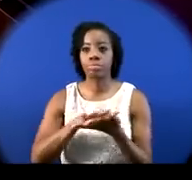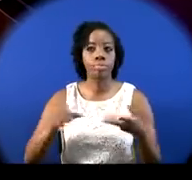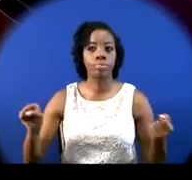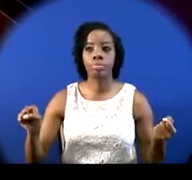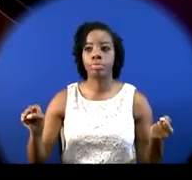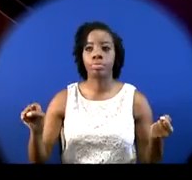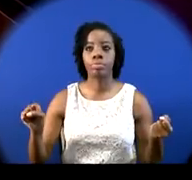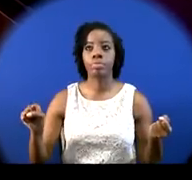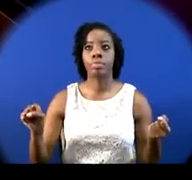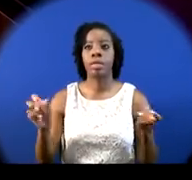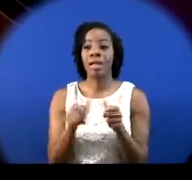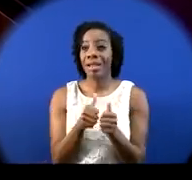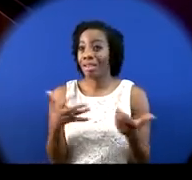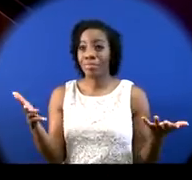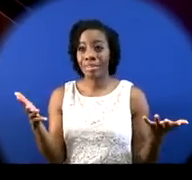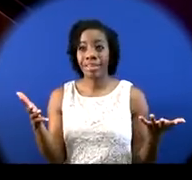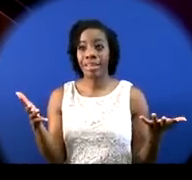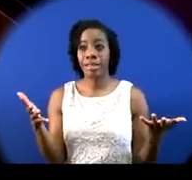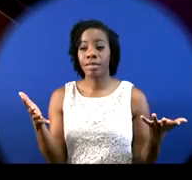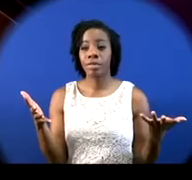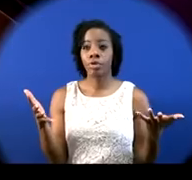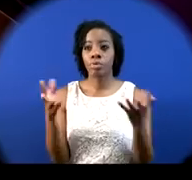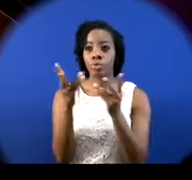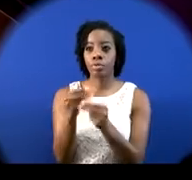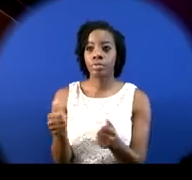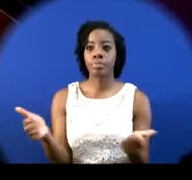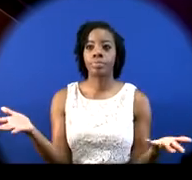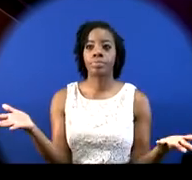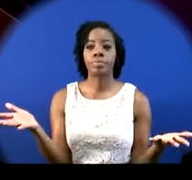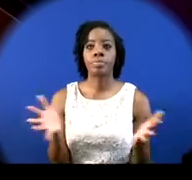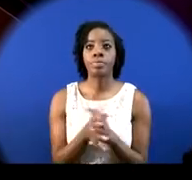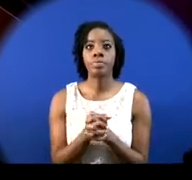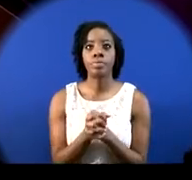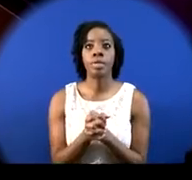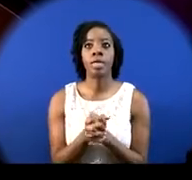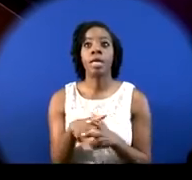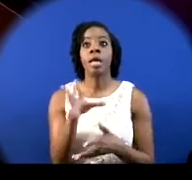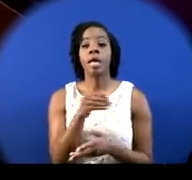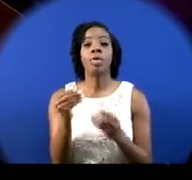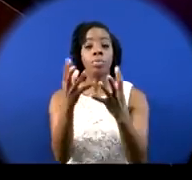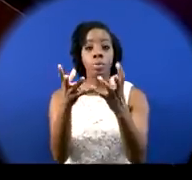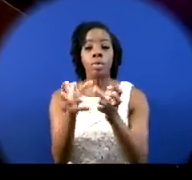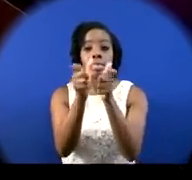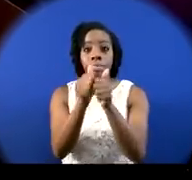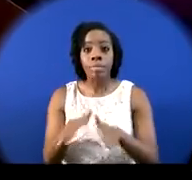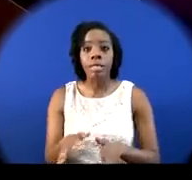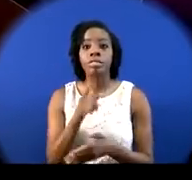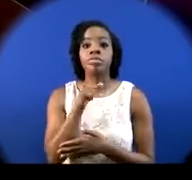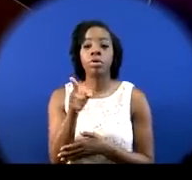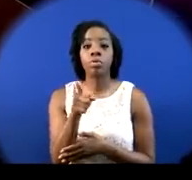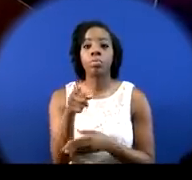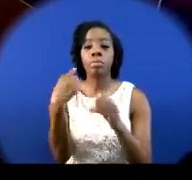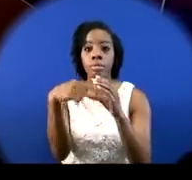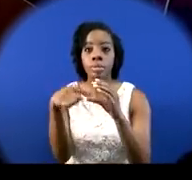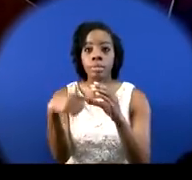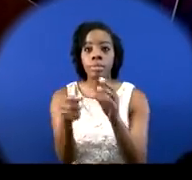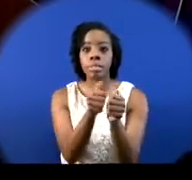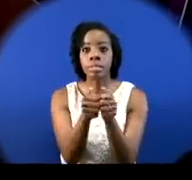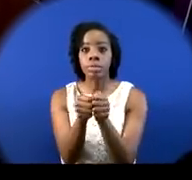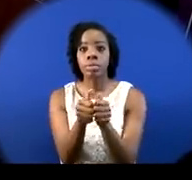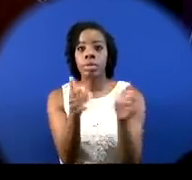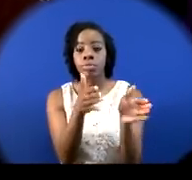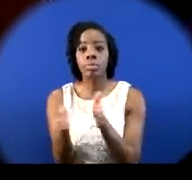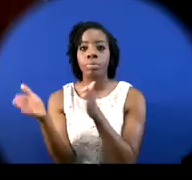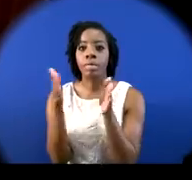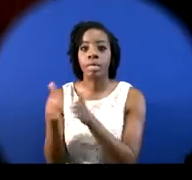everything. Not a few things, that's everything. And we want to be a blessing to them. And so we sent out a message, and we planned over the